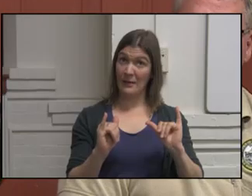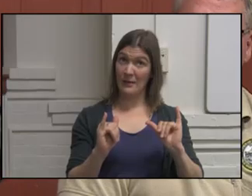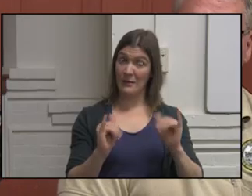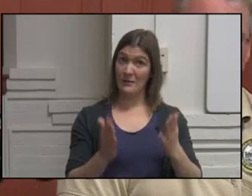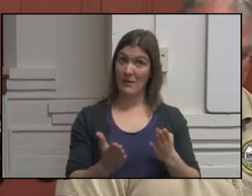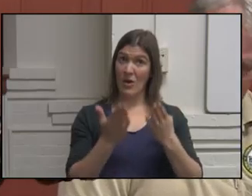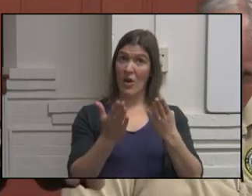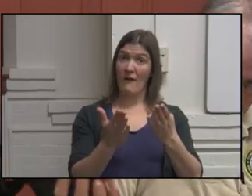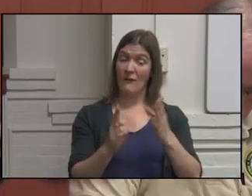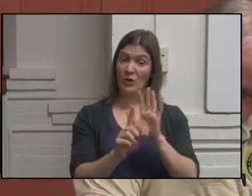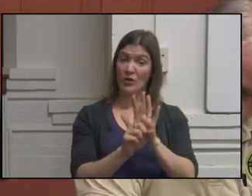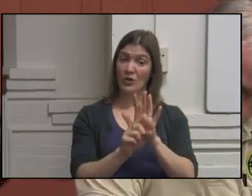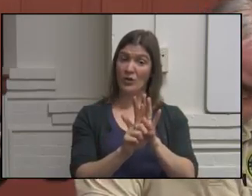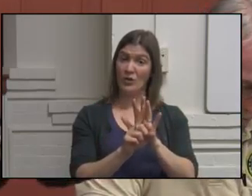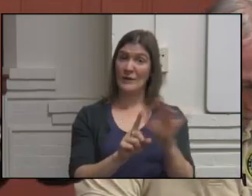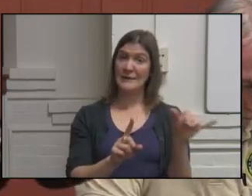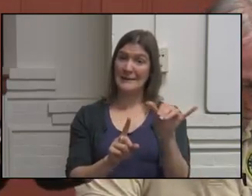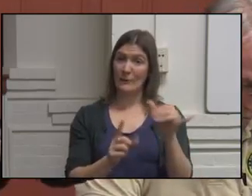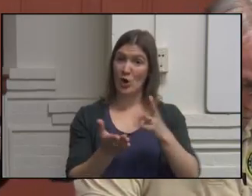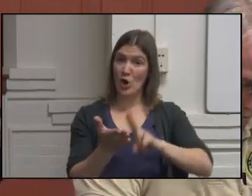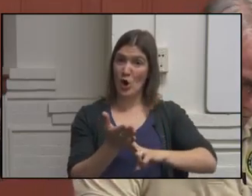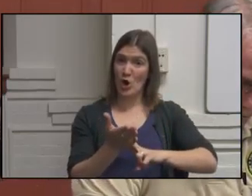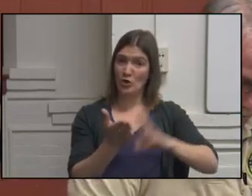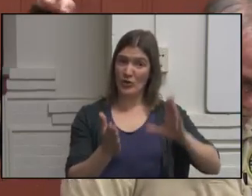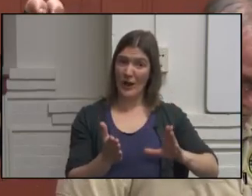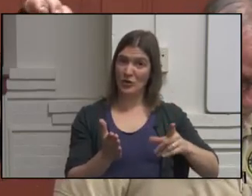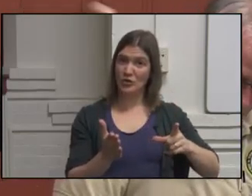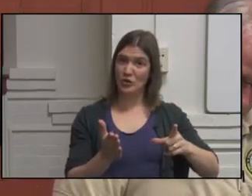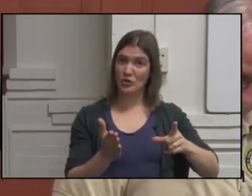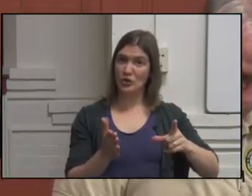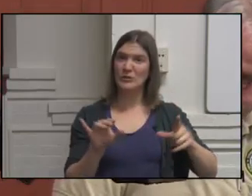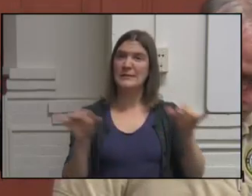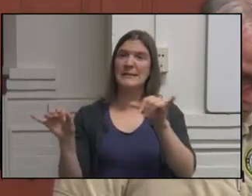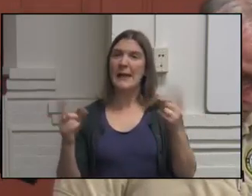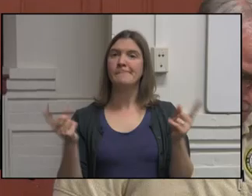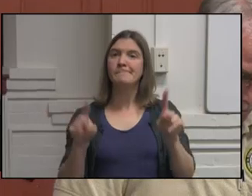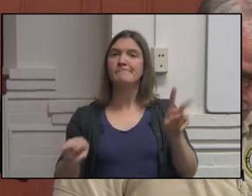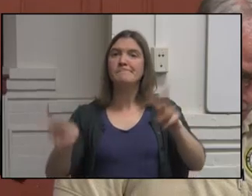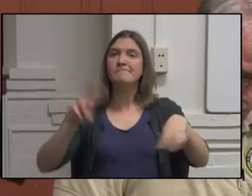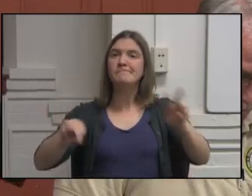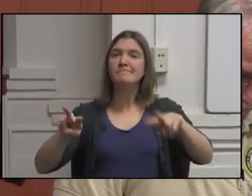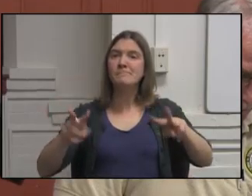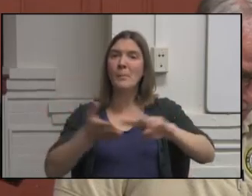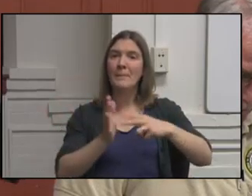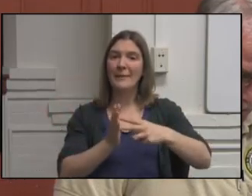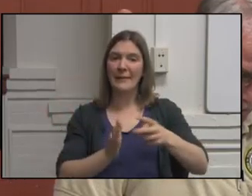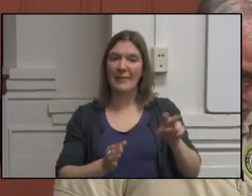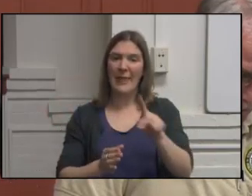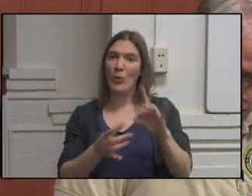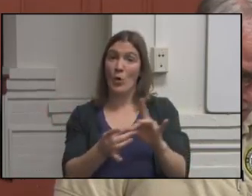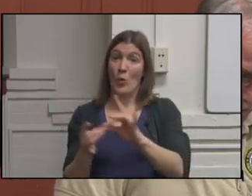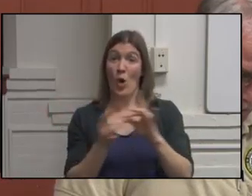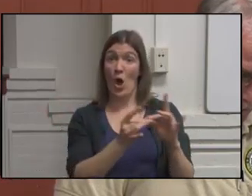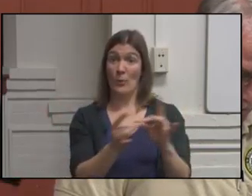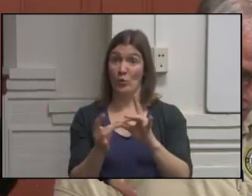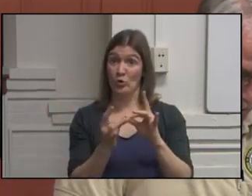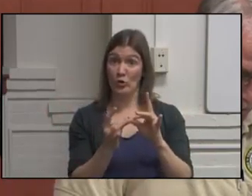offer a similar contractor, just so that the state and the town can cooperate